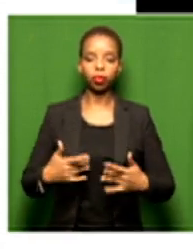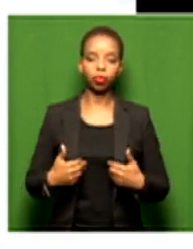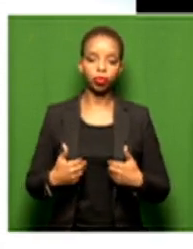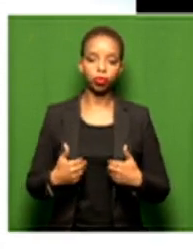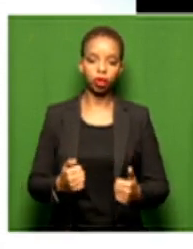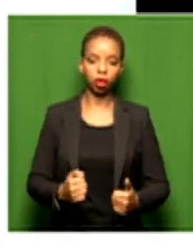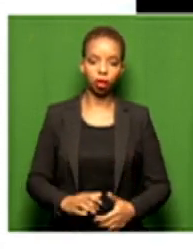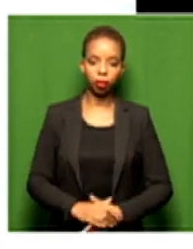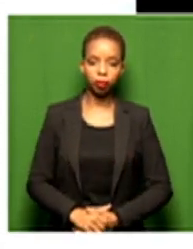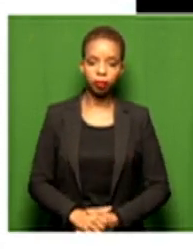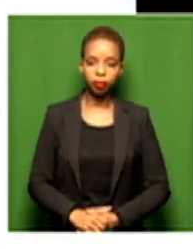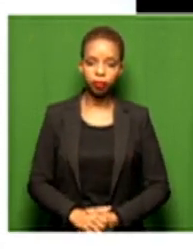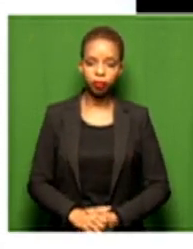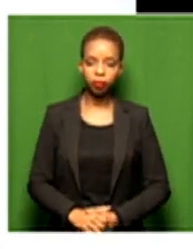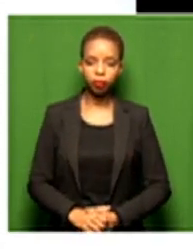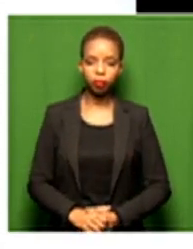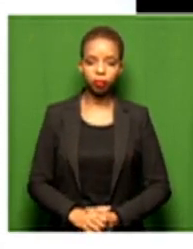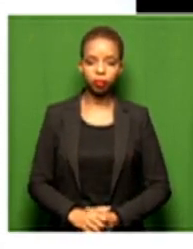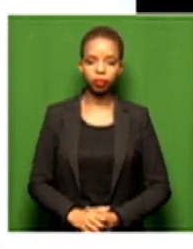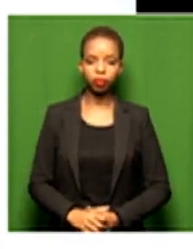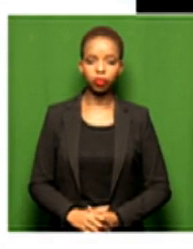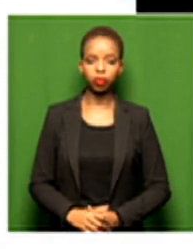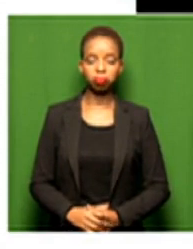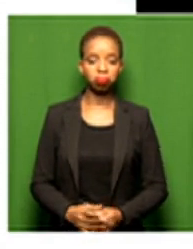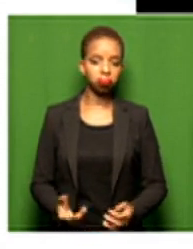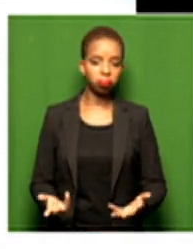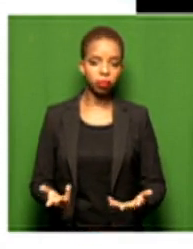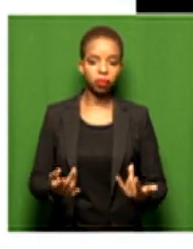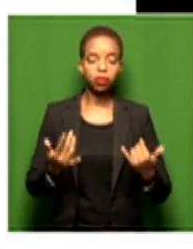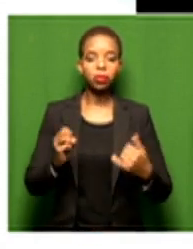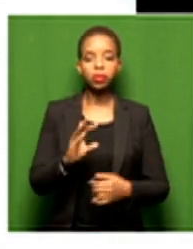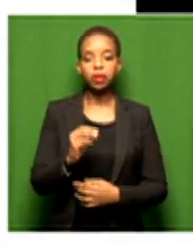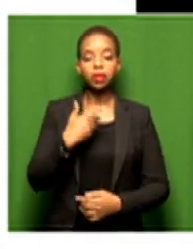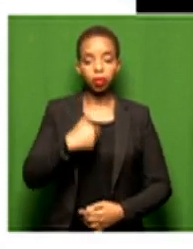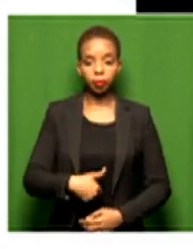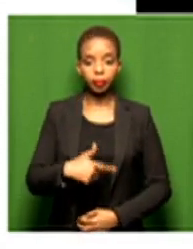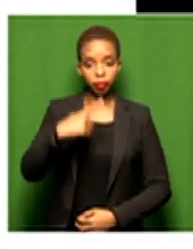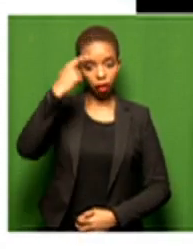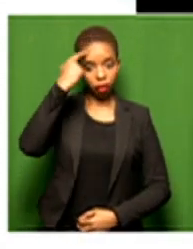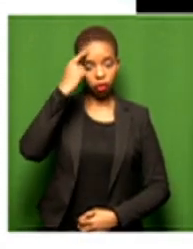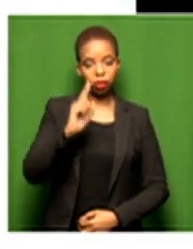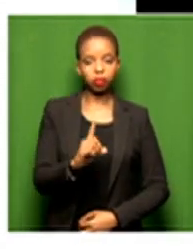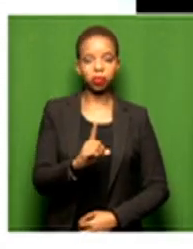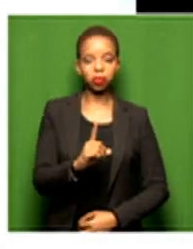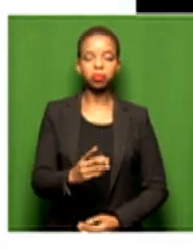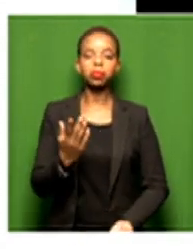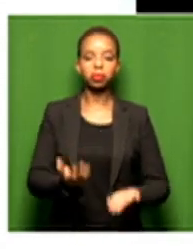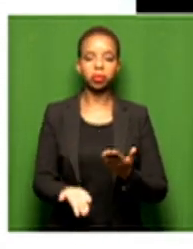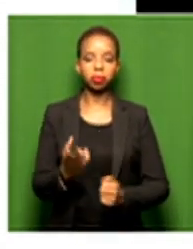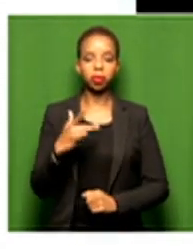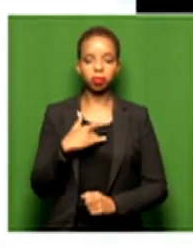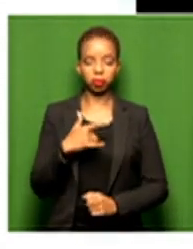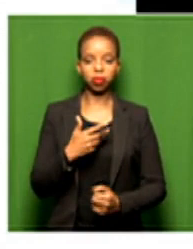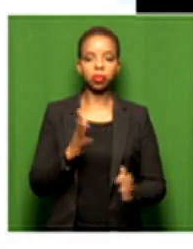better going. And so I thought perhaps let me contact